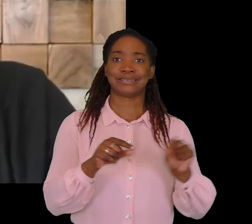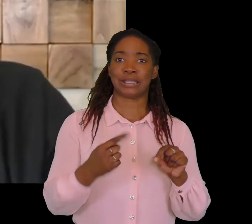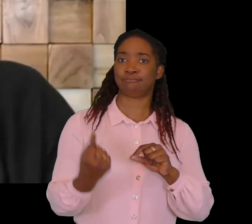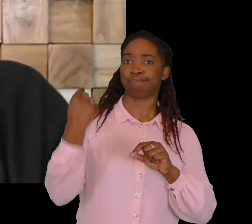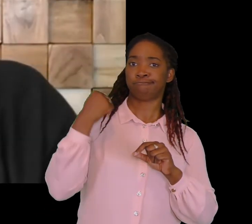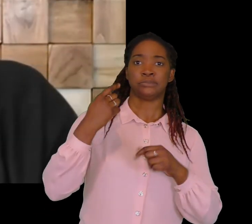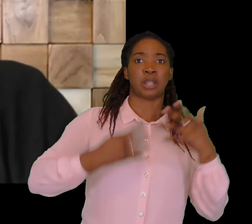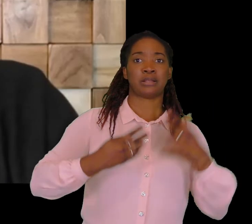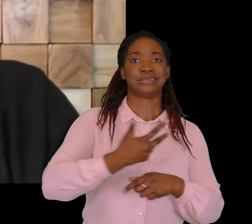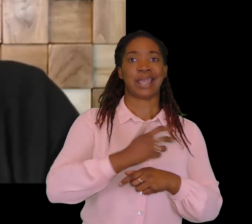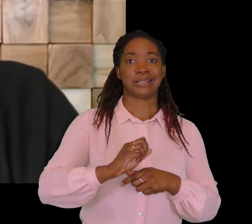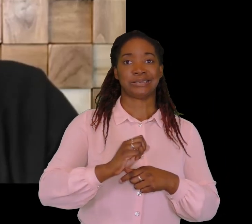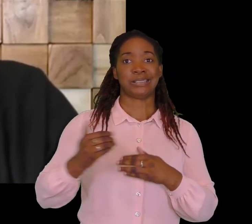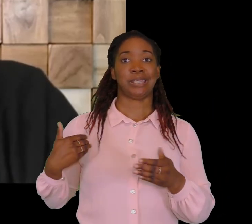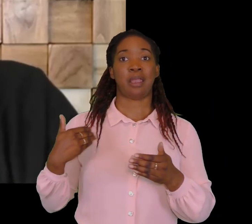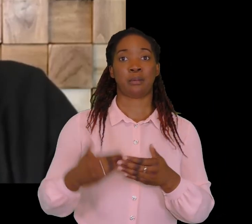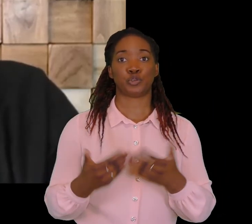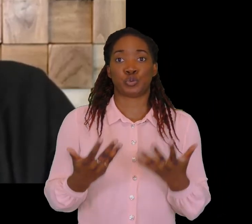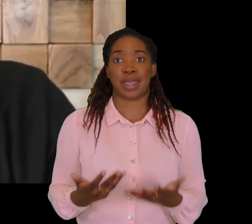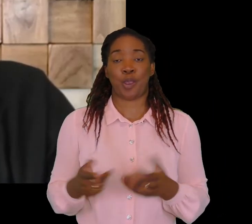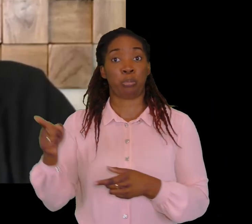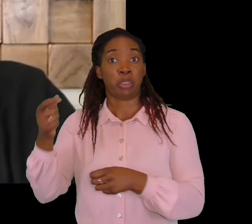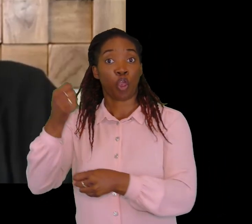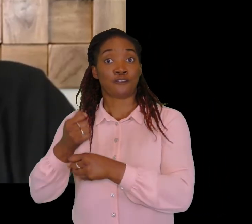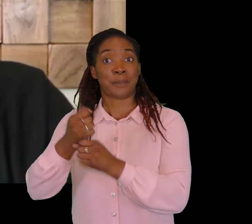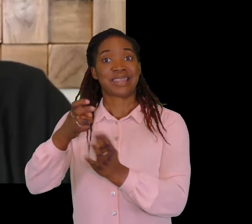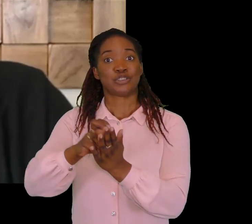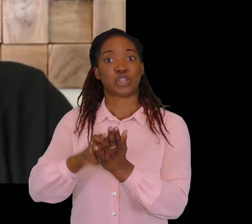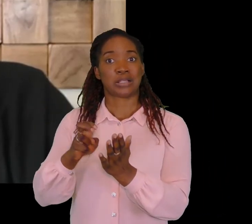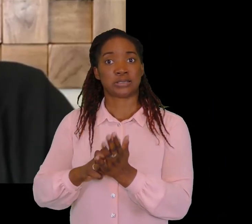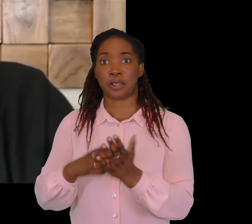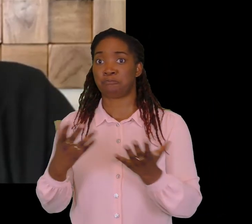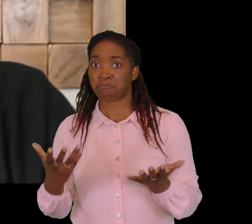1980s and now, and the government agenda and rewriting of history and the